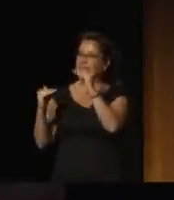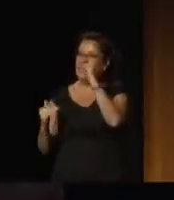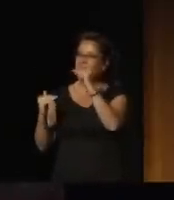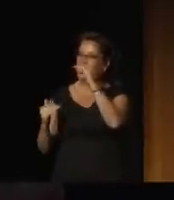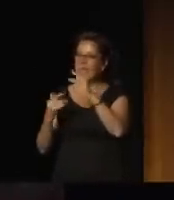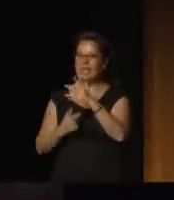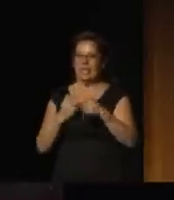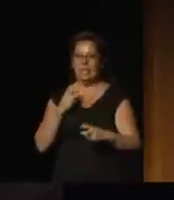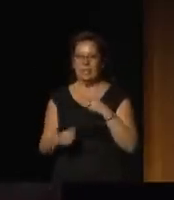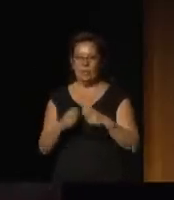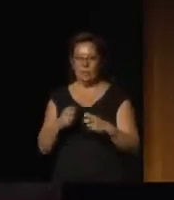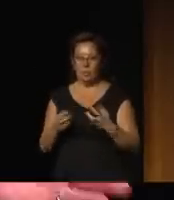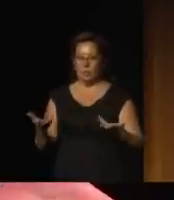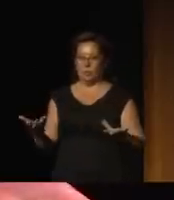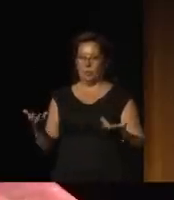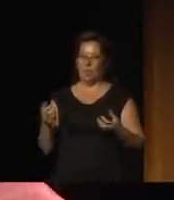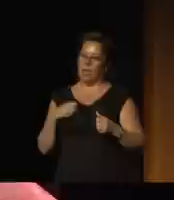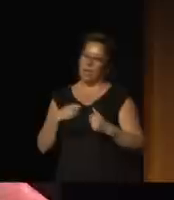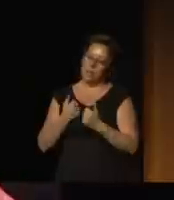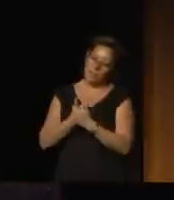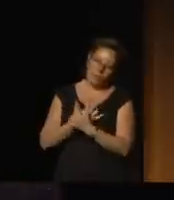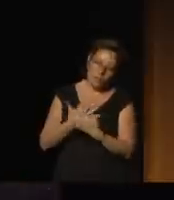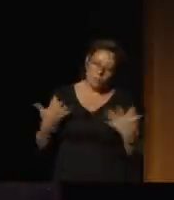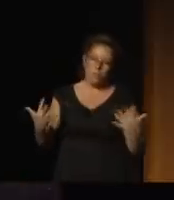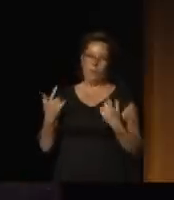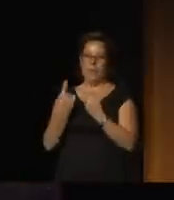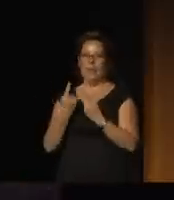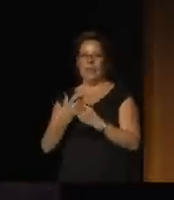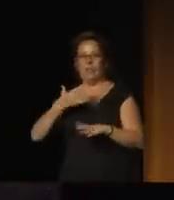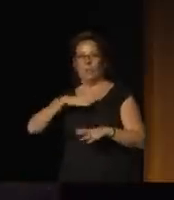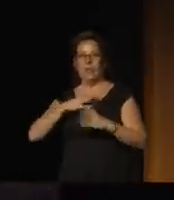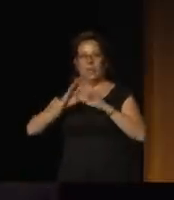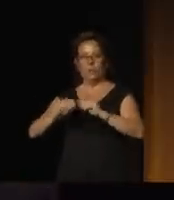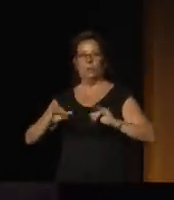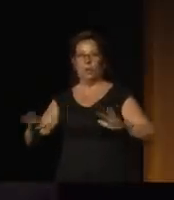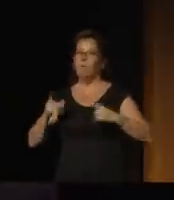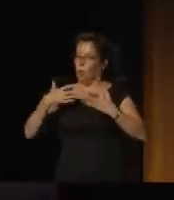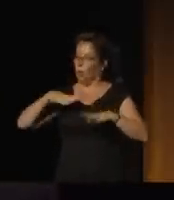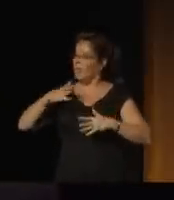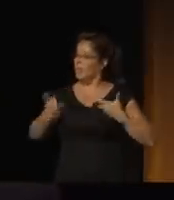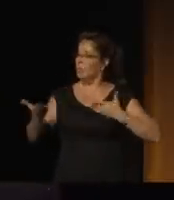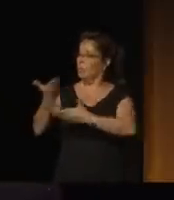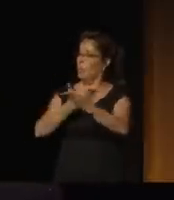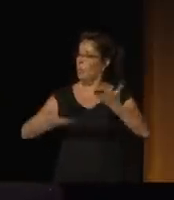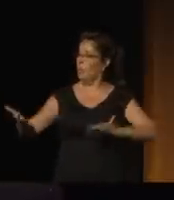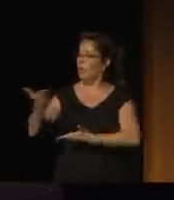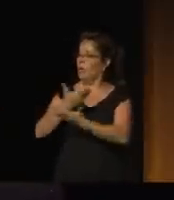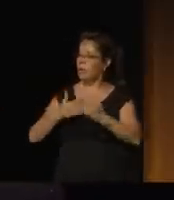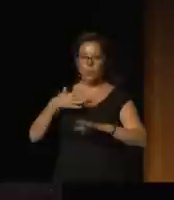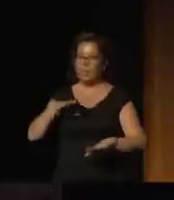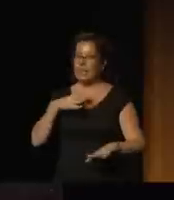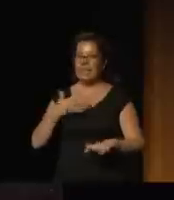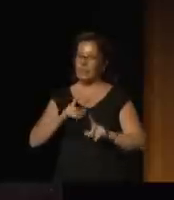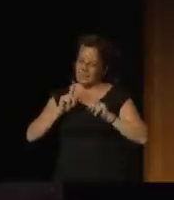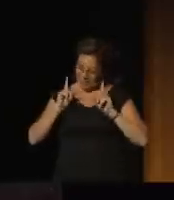pipeline problems. We have a lot of things that need to be sorted out, and this is really the start of that conversation. So I think that, you know, at least